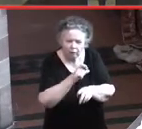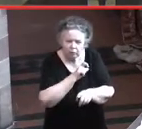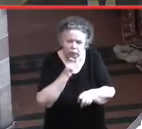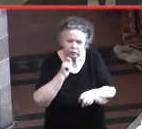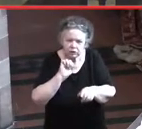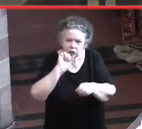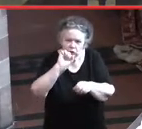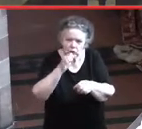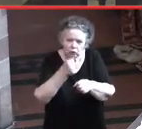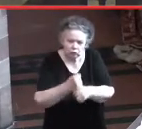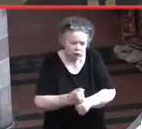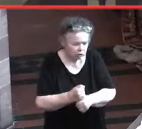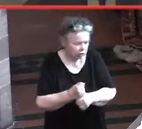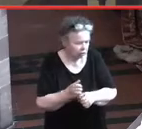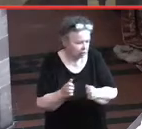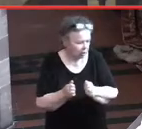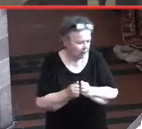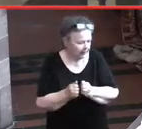church.